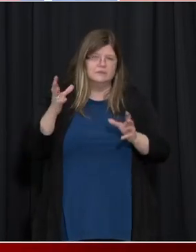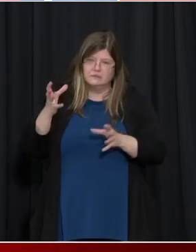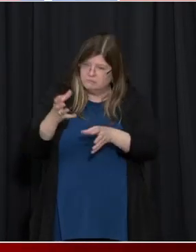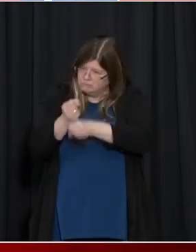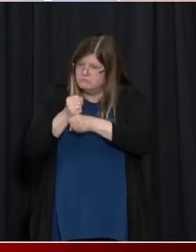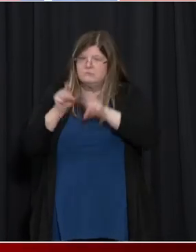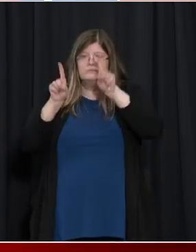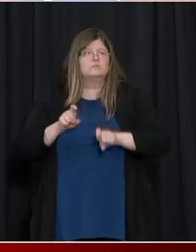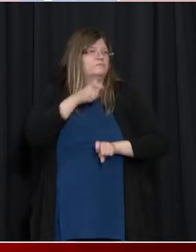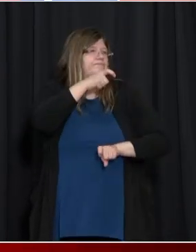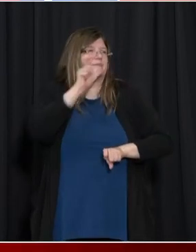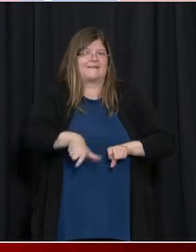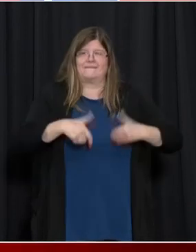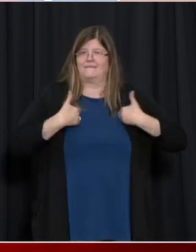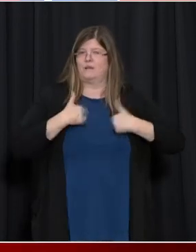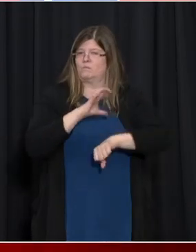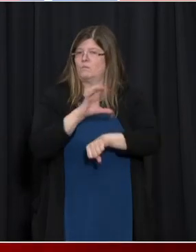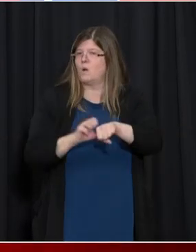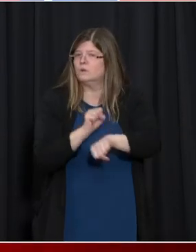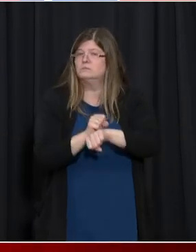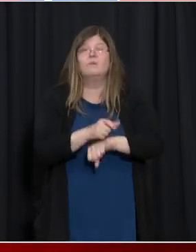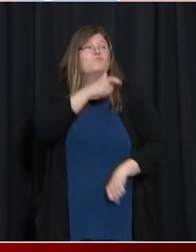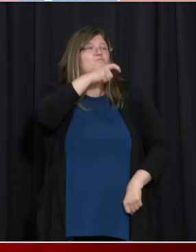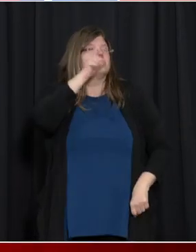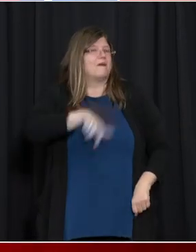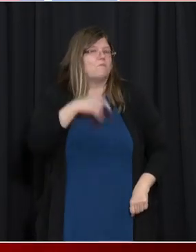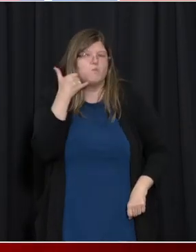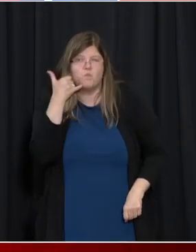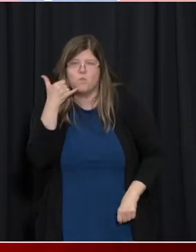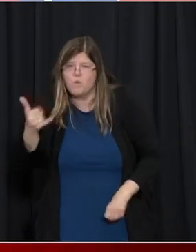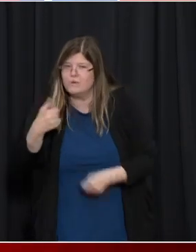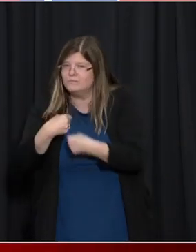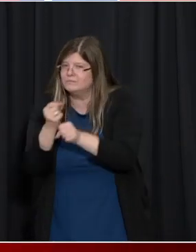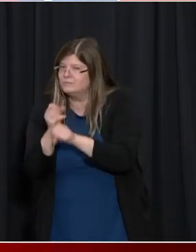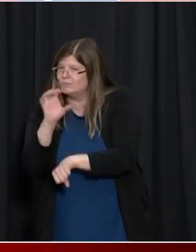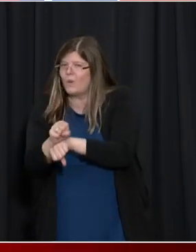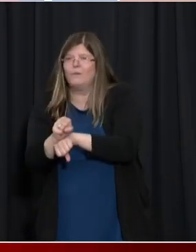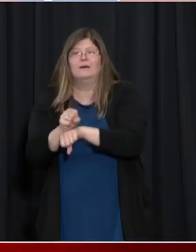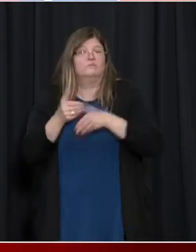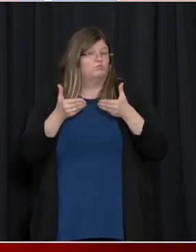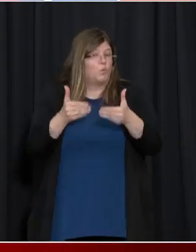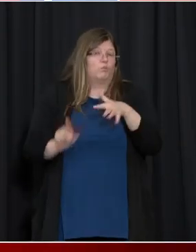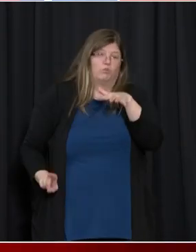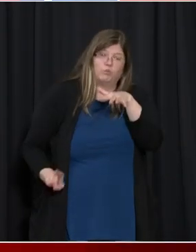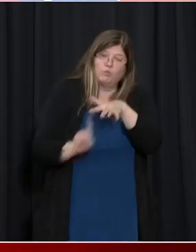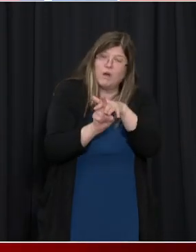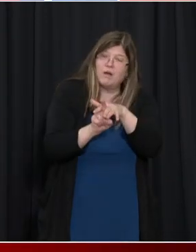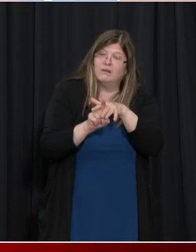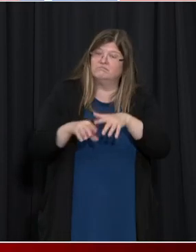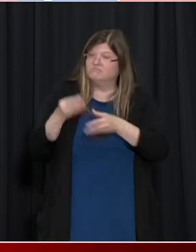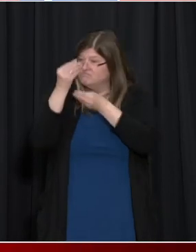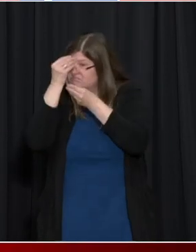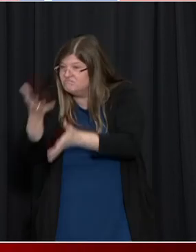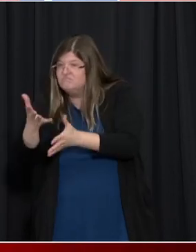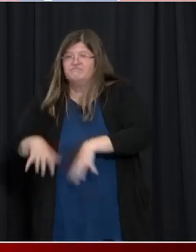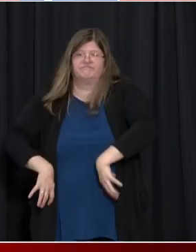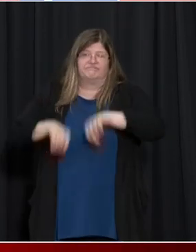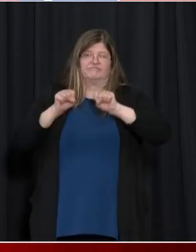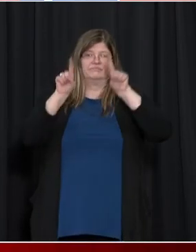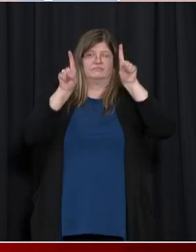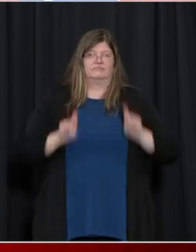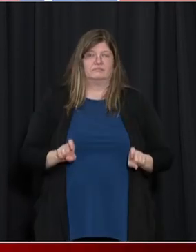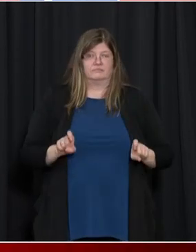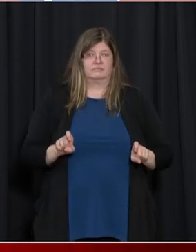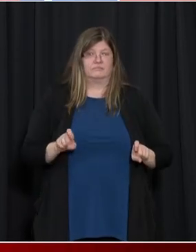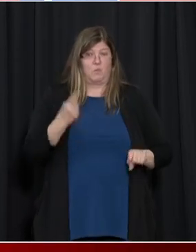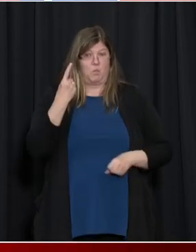need to call a line. You can show up, register, and get tested. I think we had nearly 300 people in one community. We're